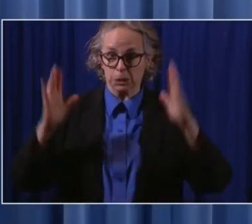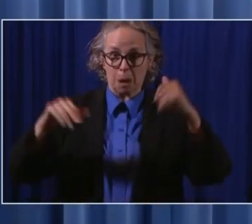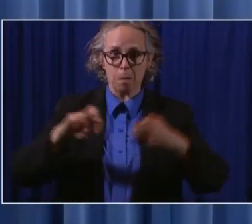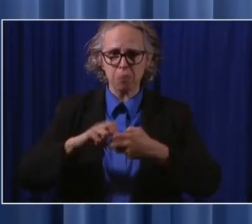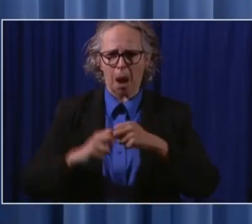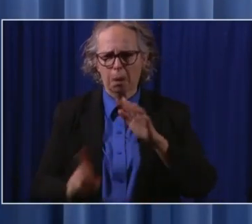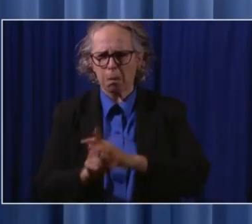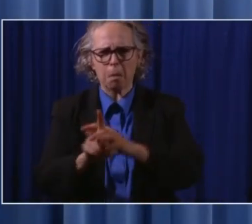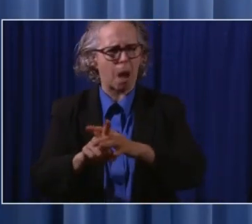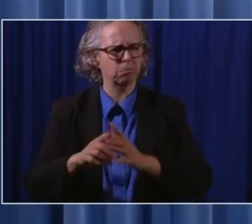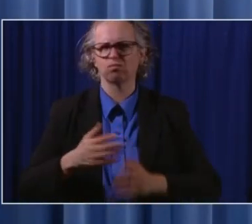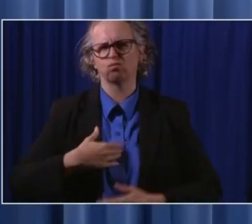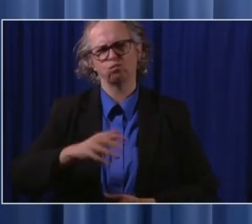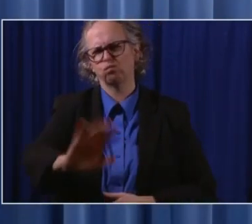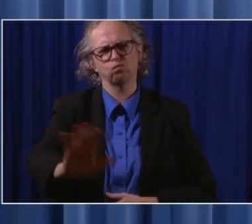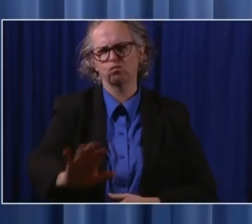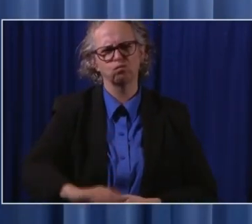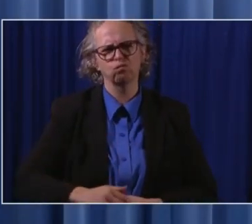this election.